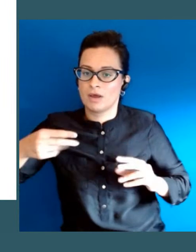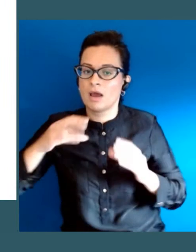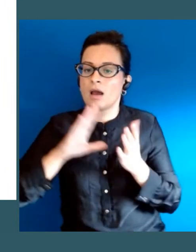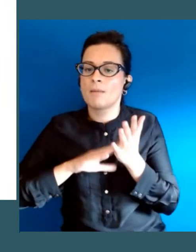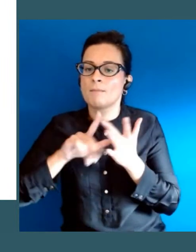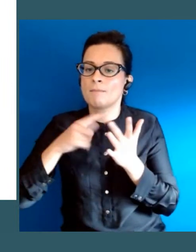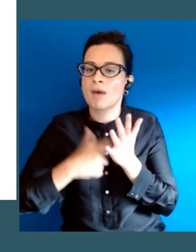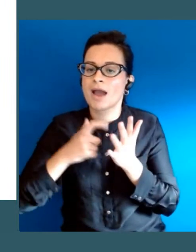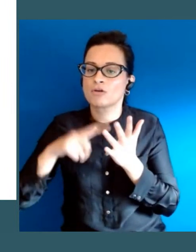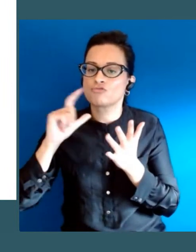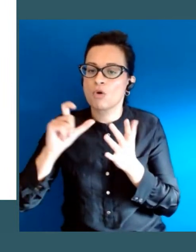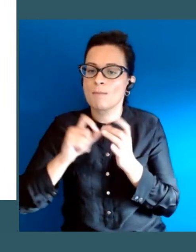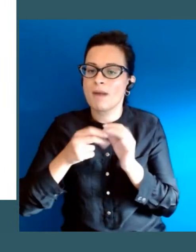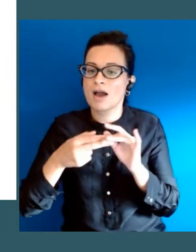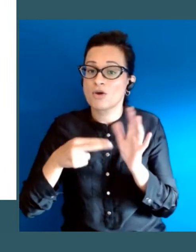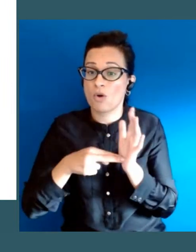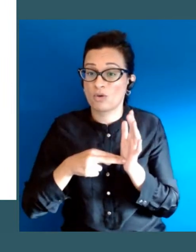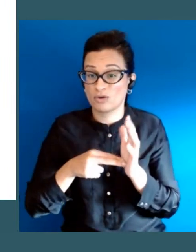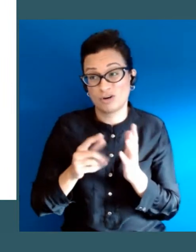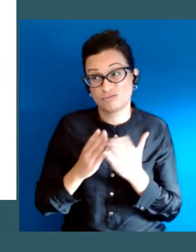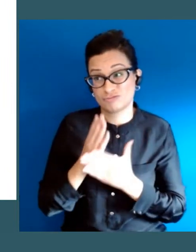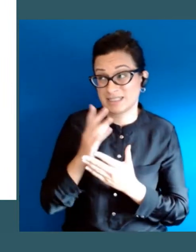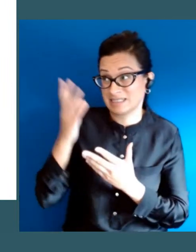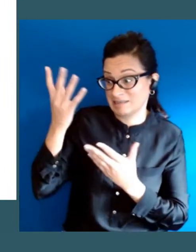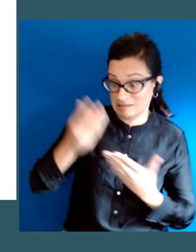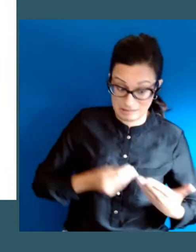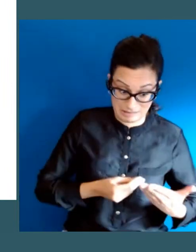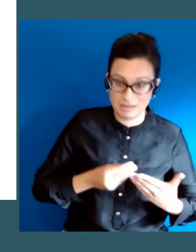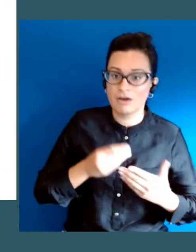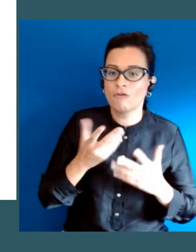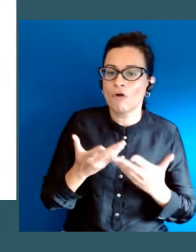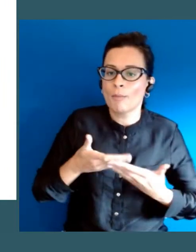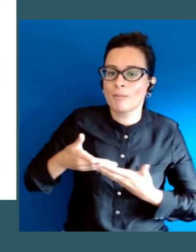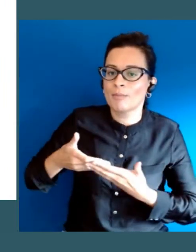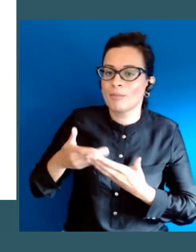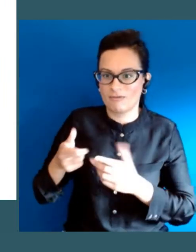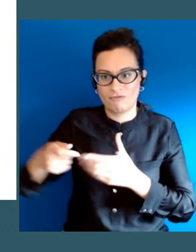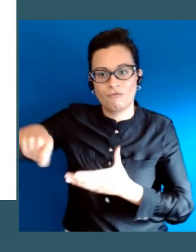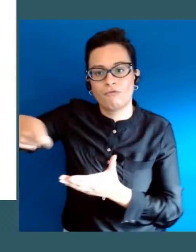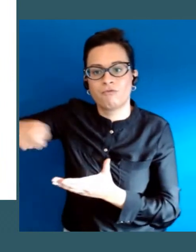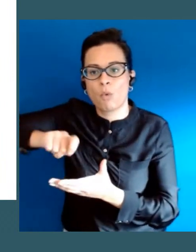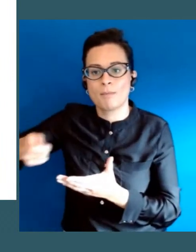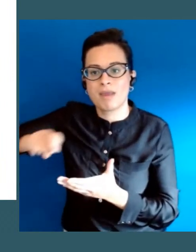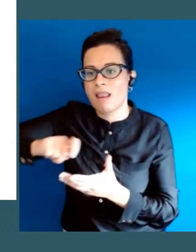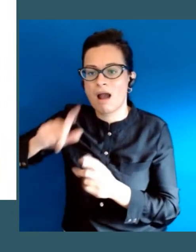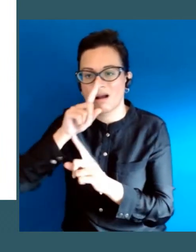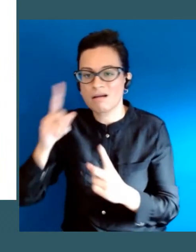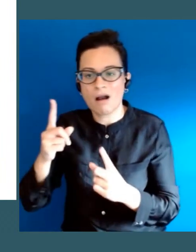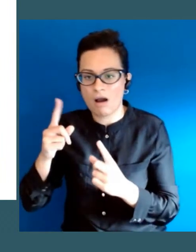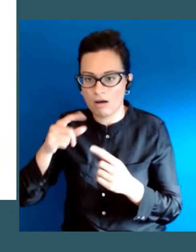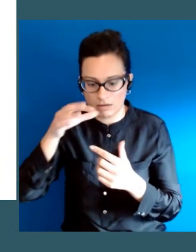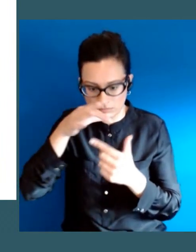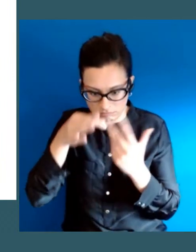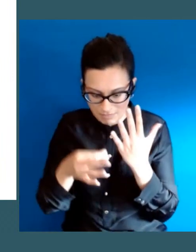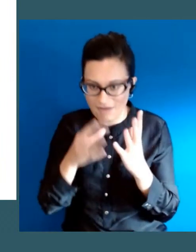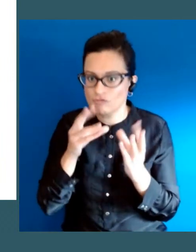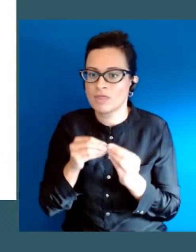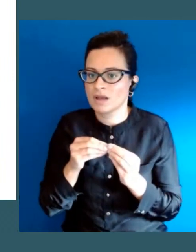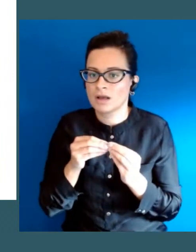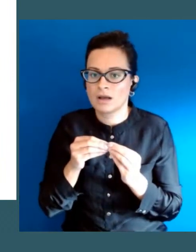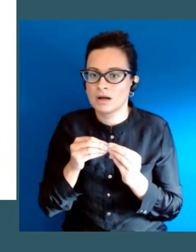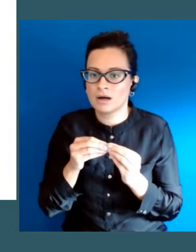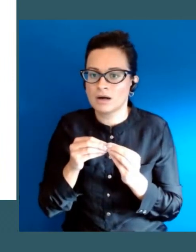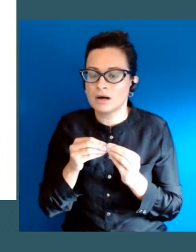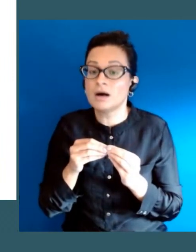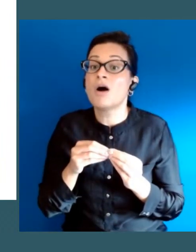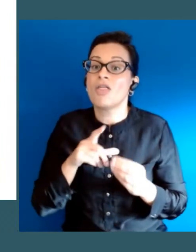tall order to ask from an infant formula. And cumulative effect of all these may be the beneficial effect